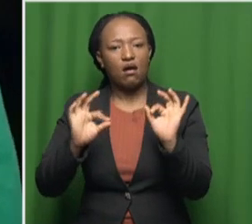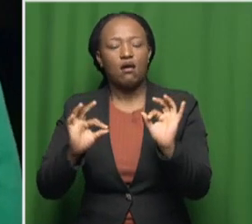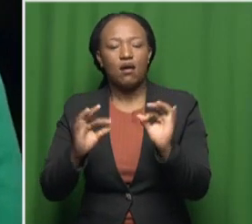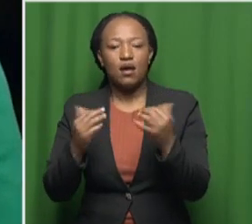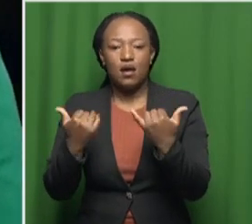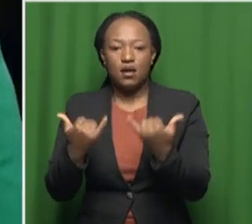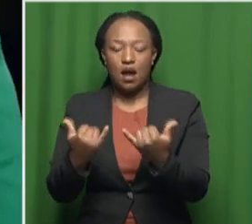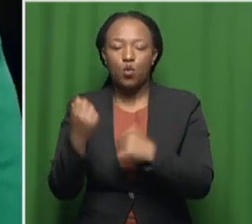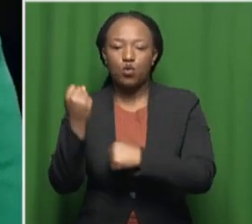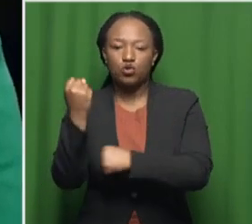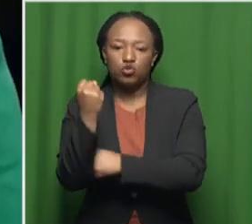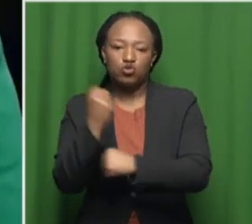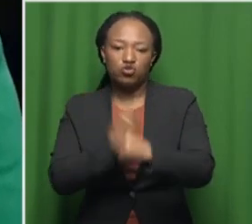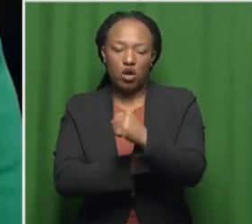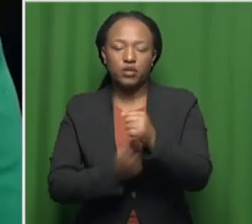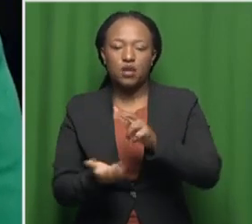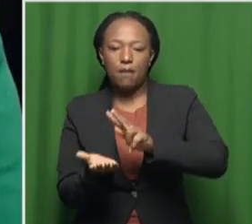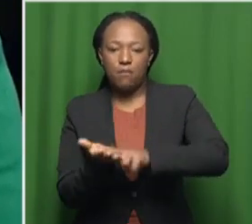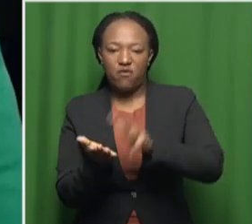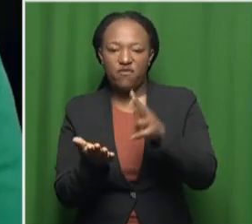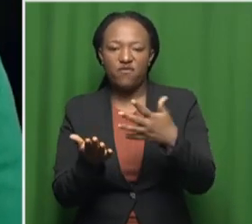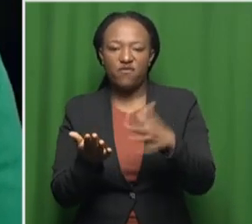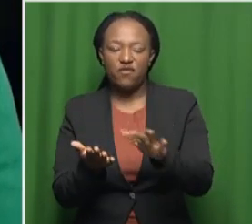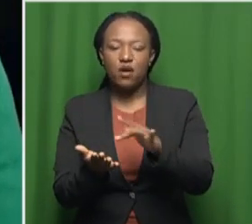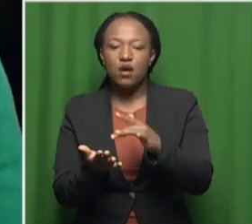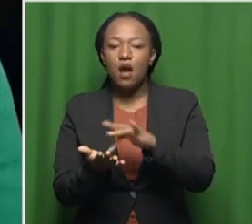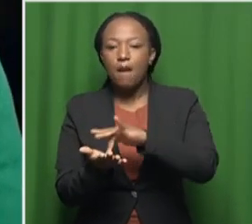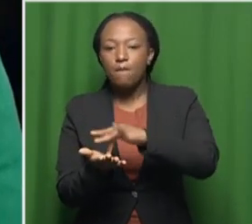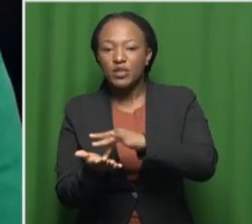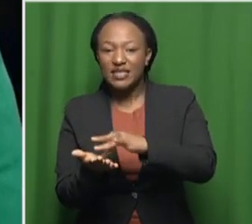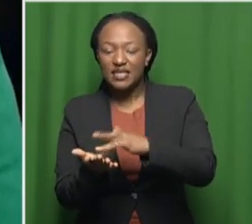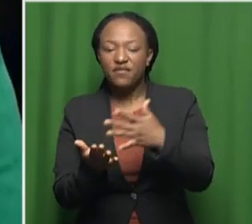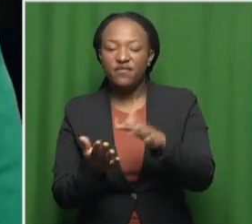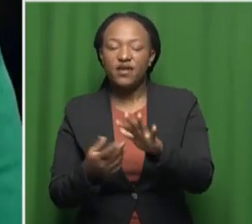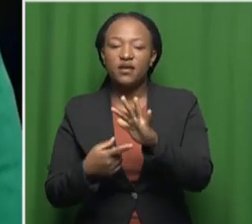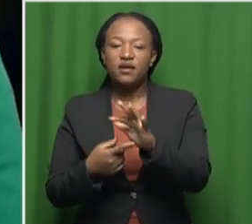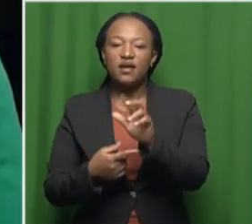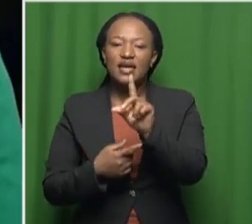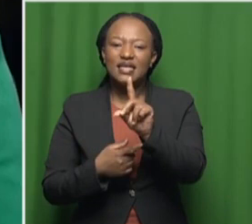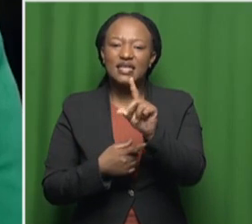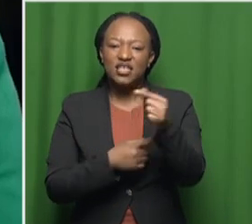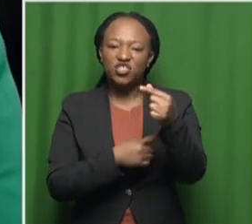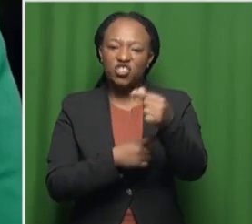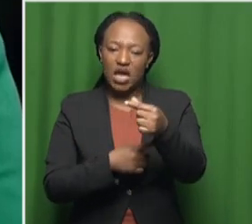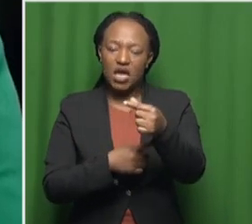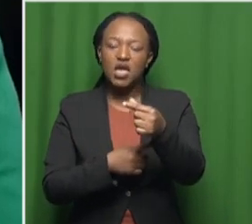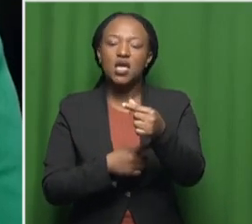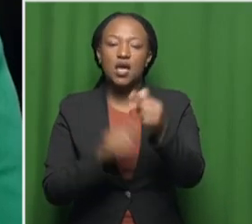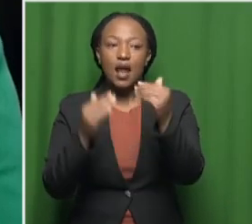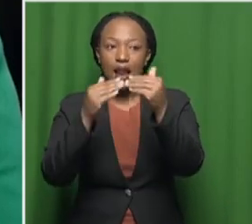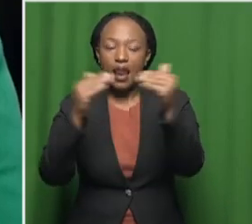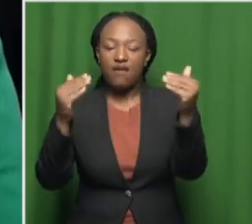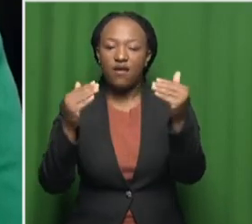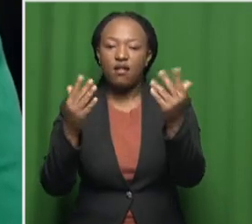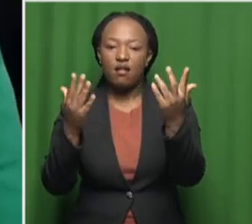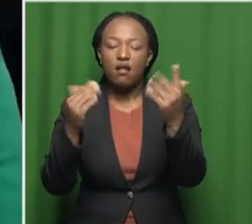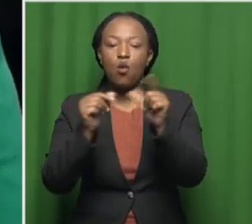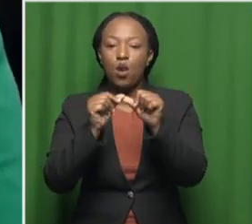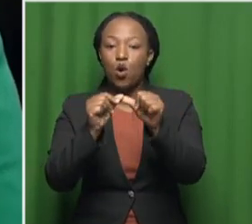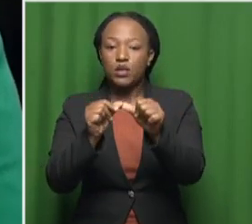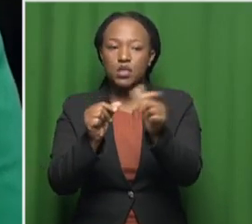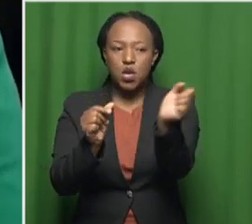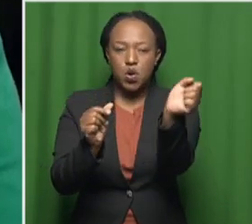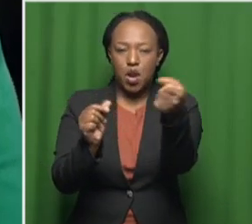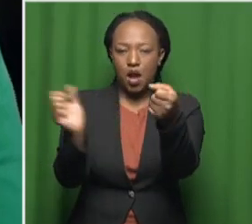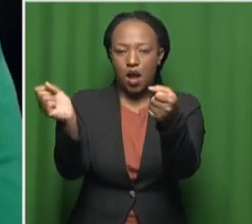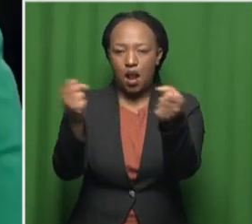has been approved. We have just filled in our vacancies at the DDG level. We only have one outstanding. We continue to fill in our vacancies. Hopefully,